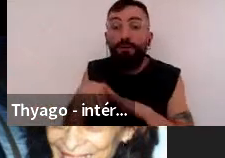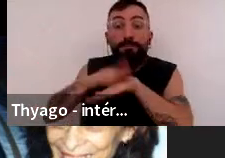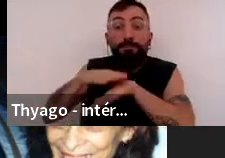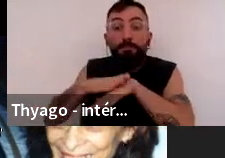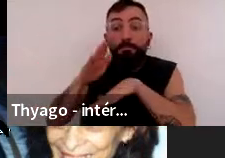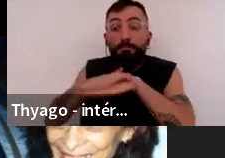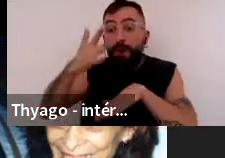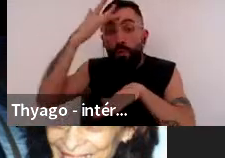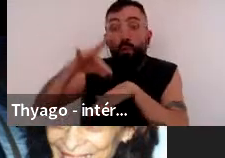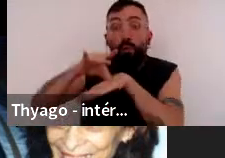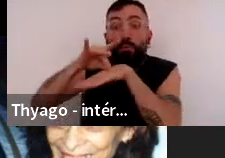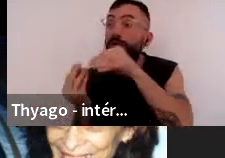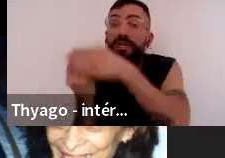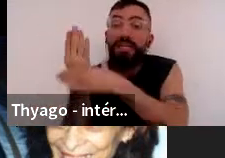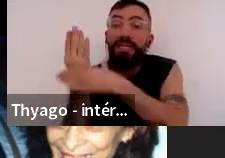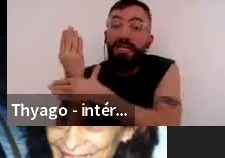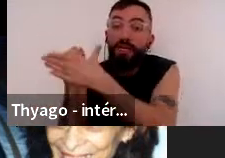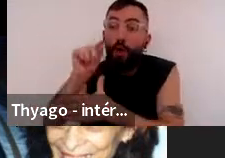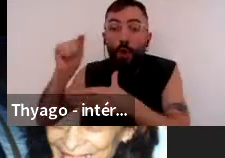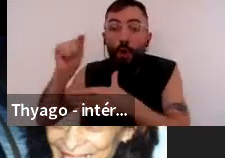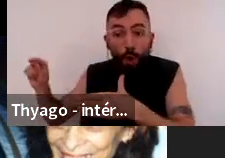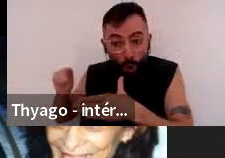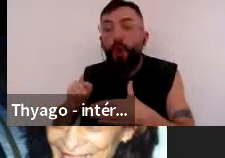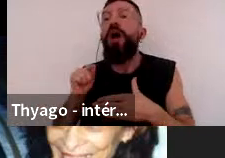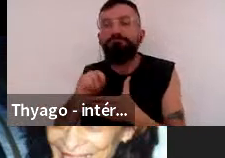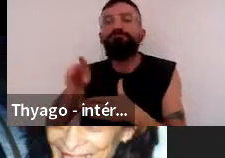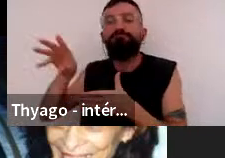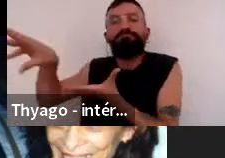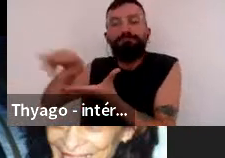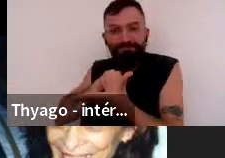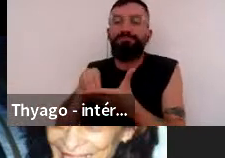anthropocultural aspects.